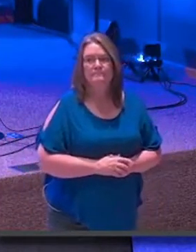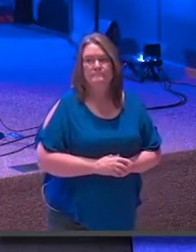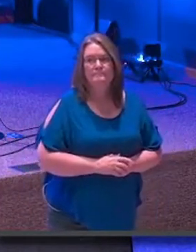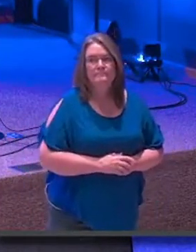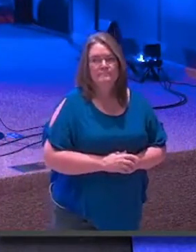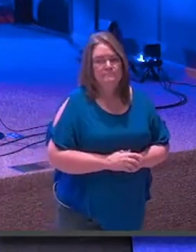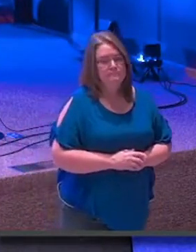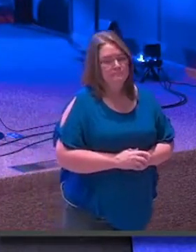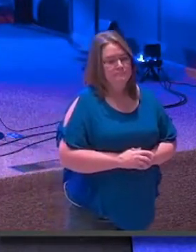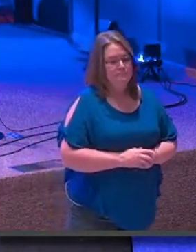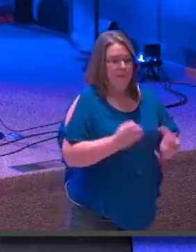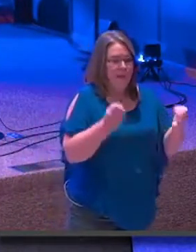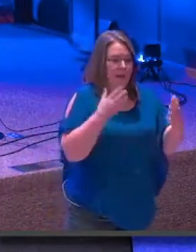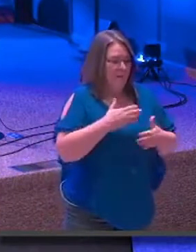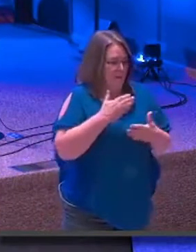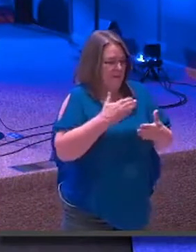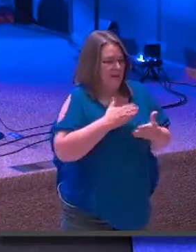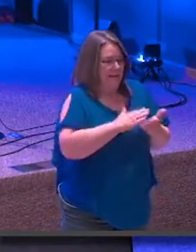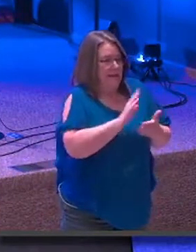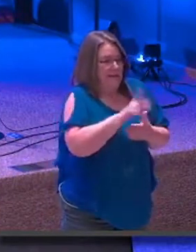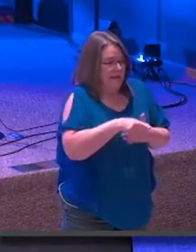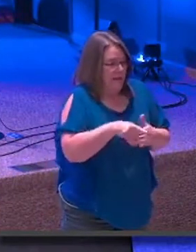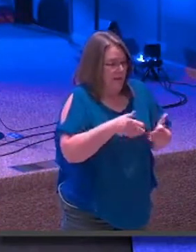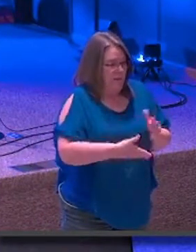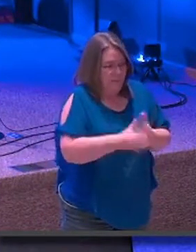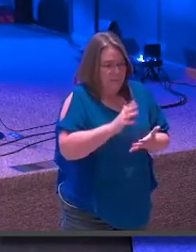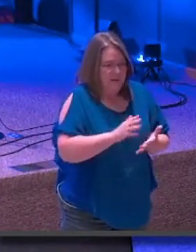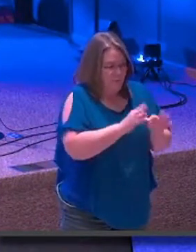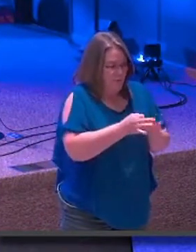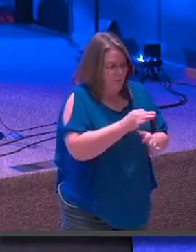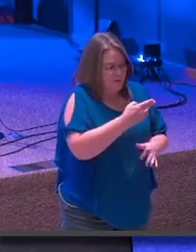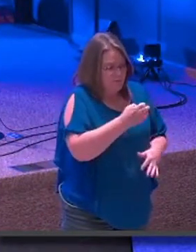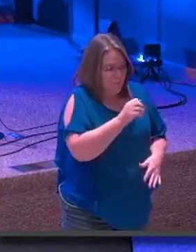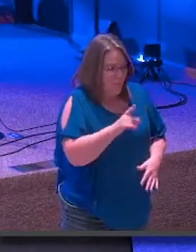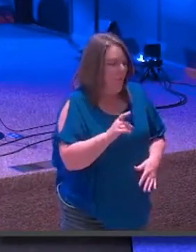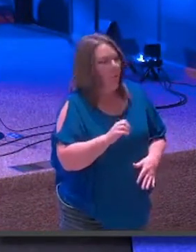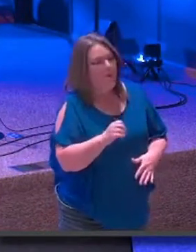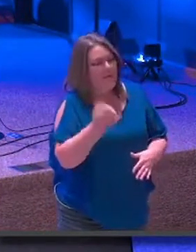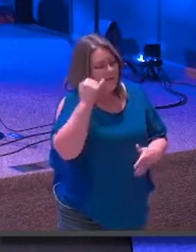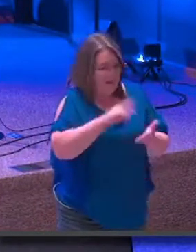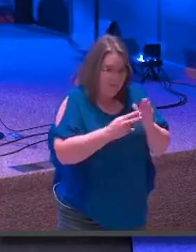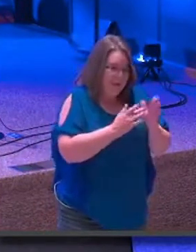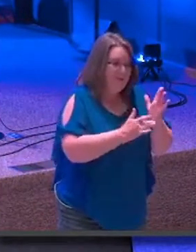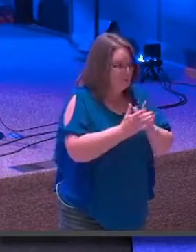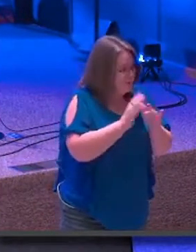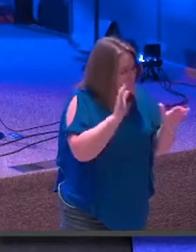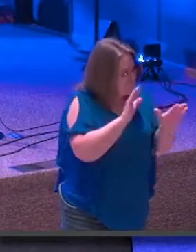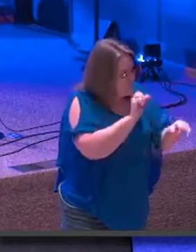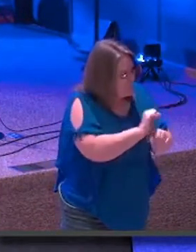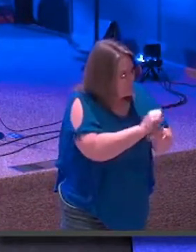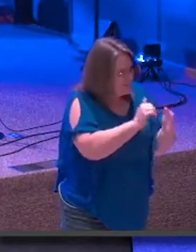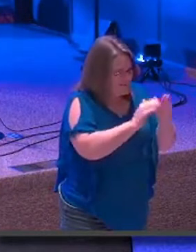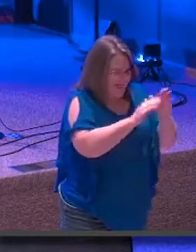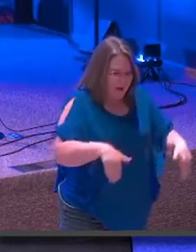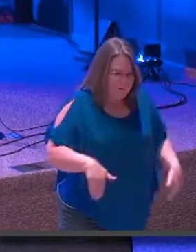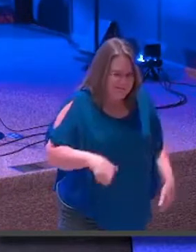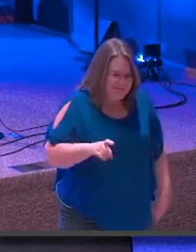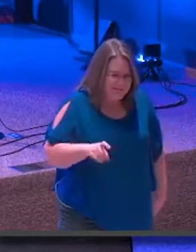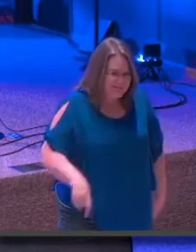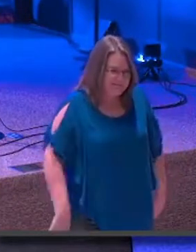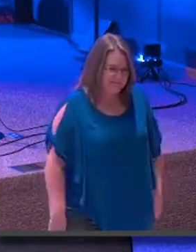How many would gladly clean up a mess or fix a hole if it meant that Jesus was doing miracles in the house?